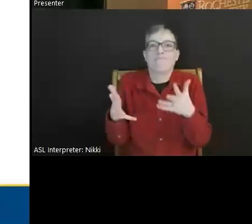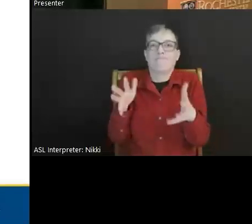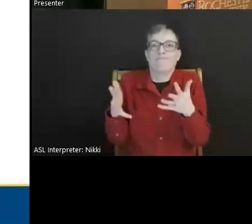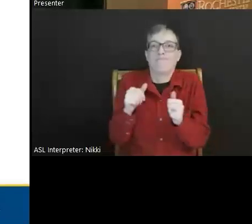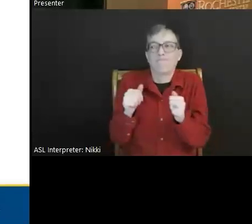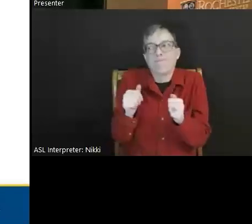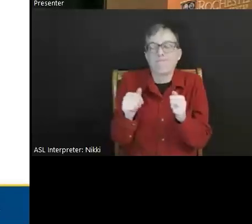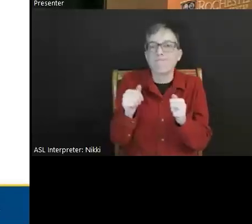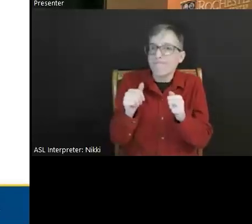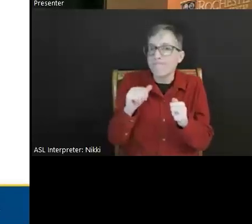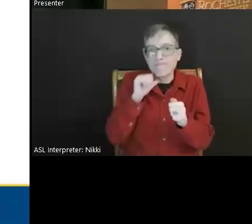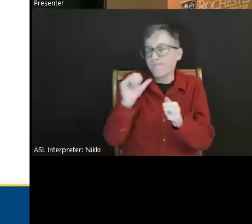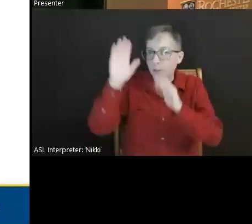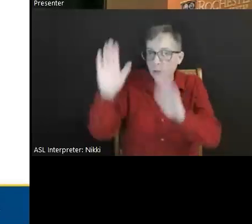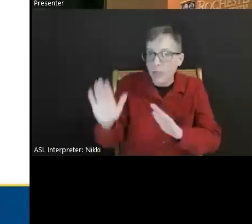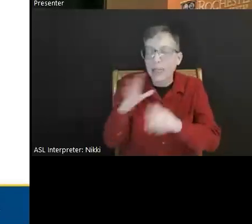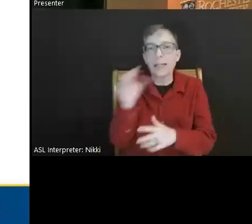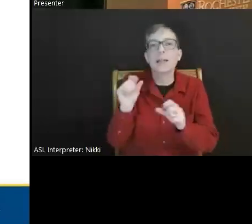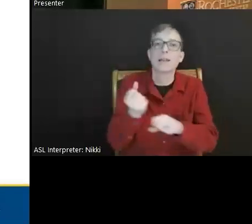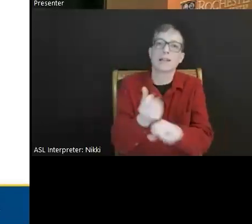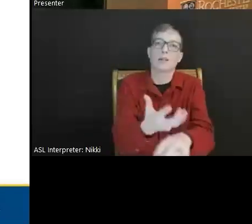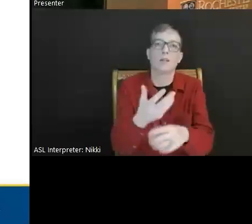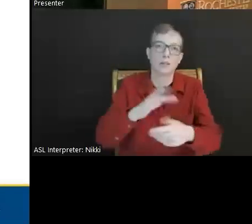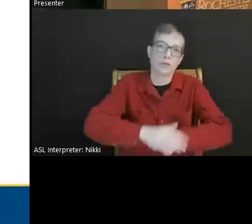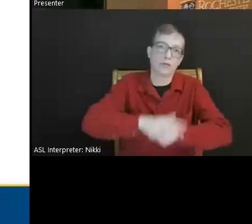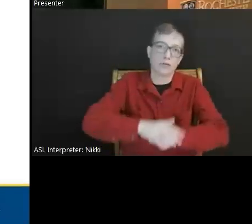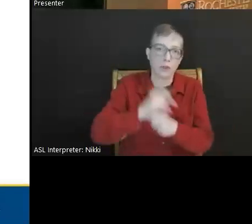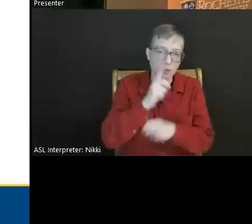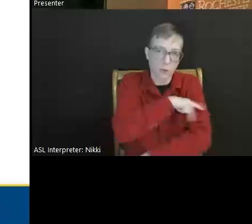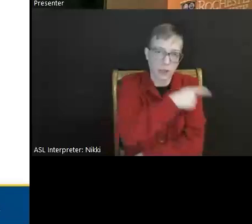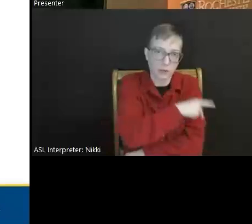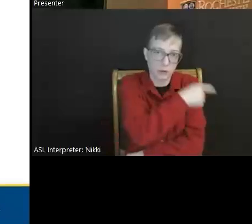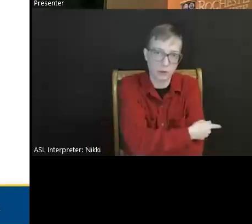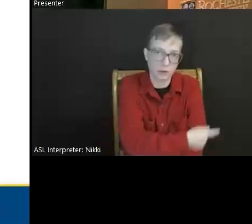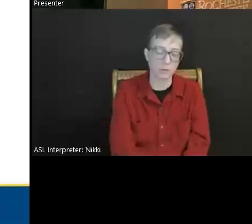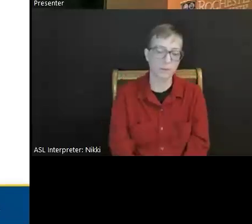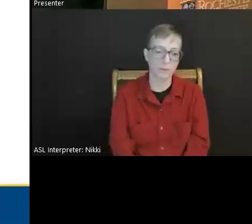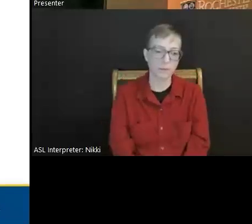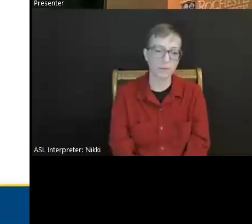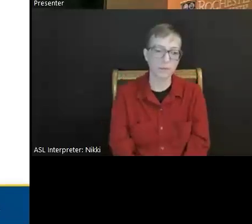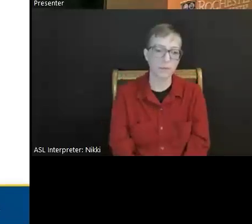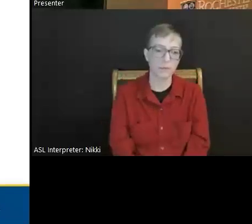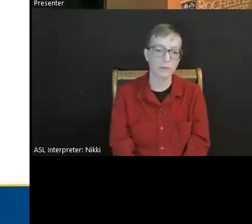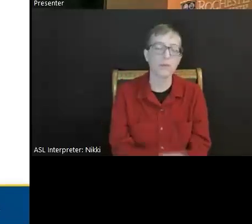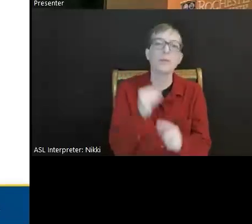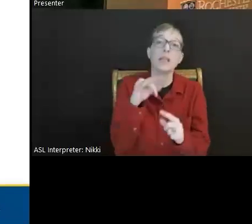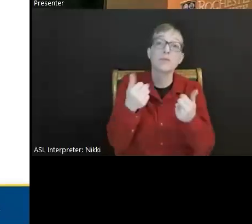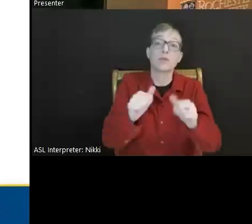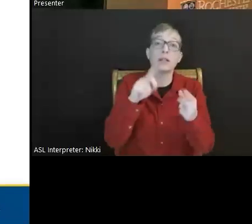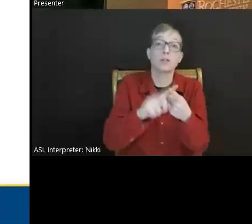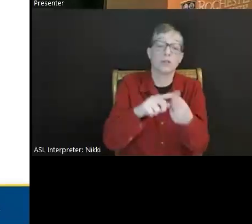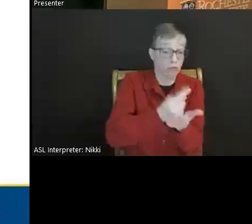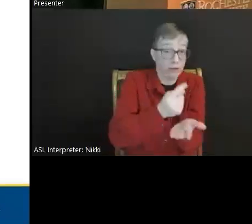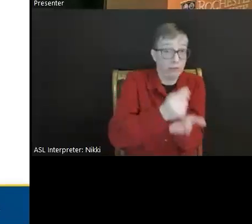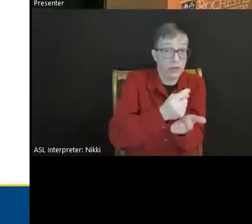stress. And this step down in treatment can unfortunately present additional stressors for patients and